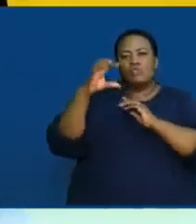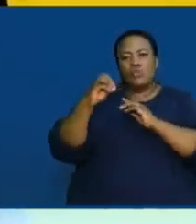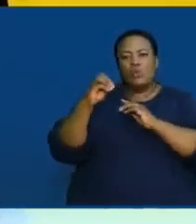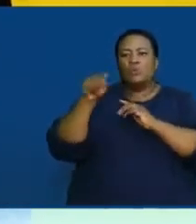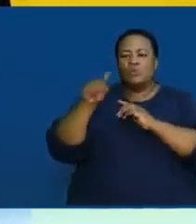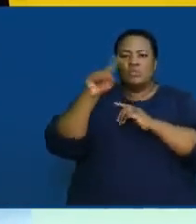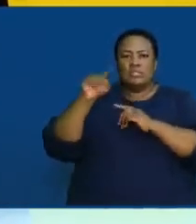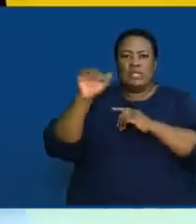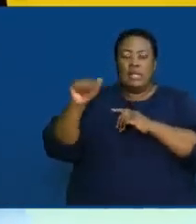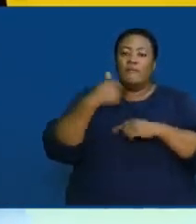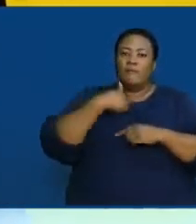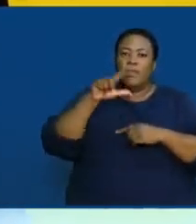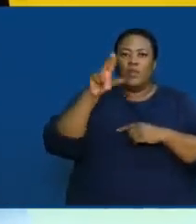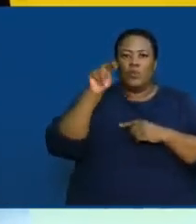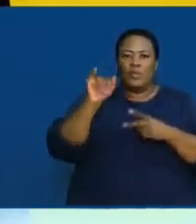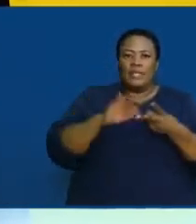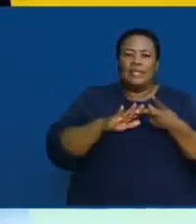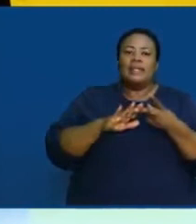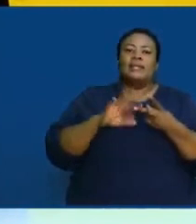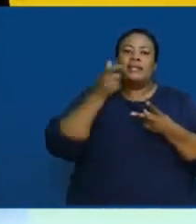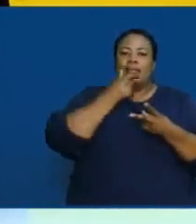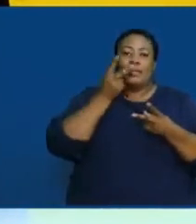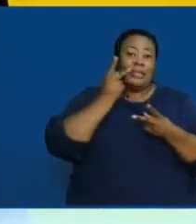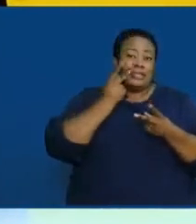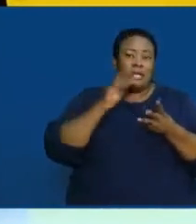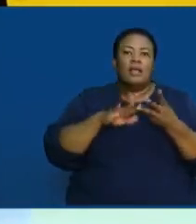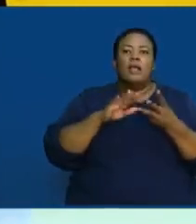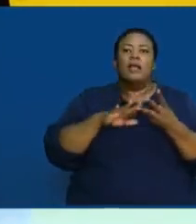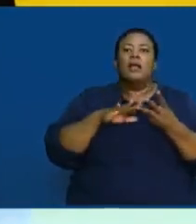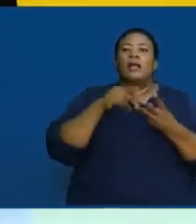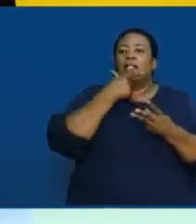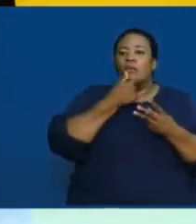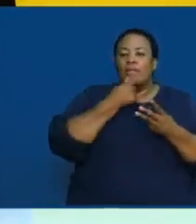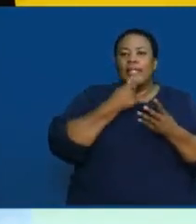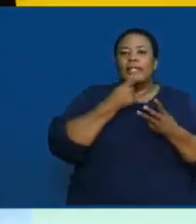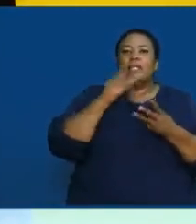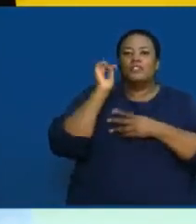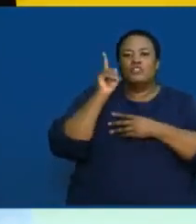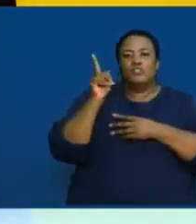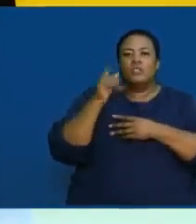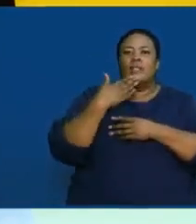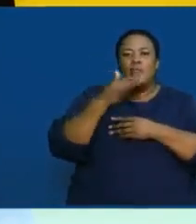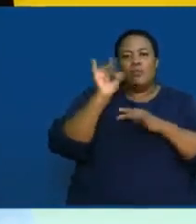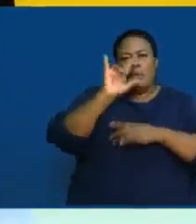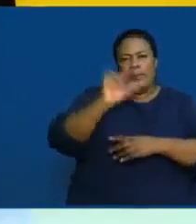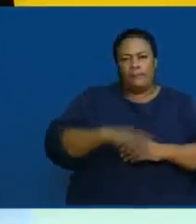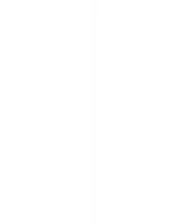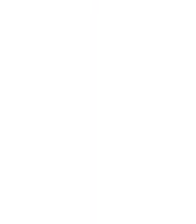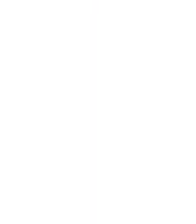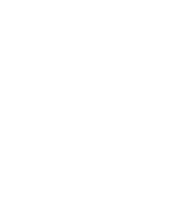www.wasamatrix.co.za. From me, Luni, Keta, Nicolene, and Mamsi, thank you and goodbye.